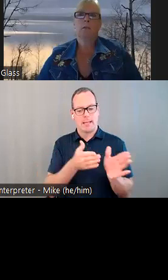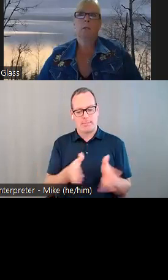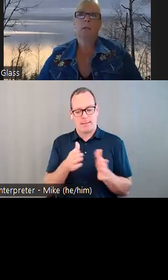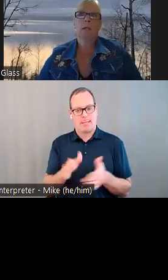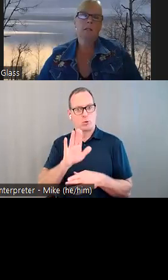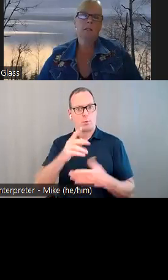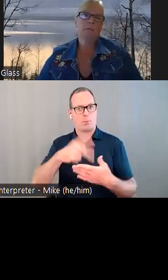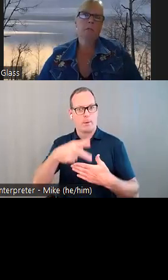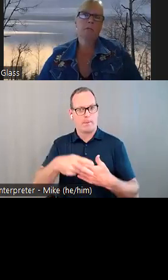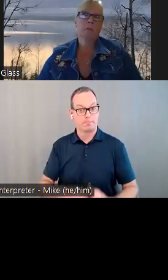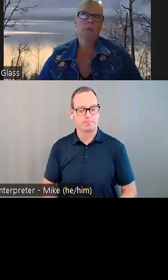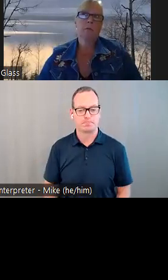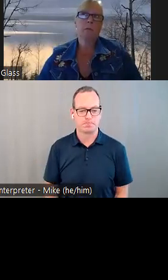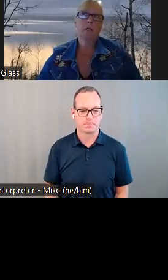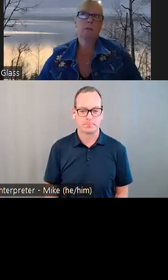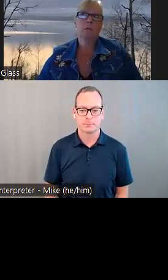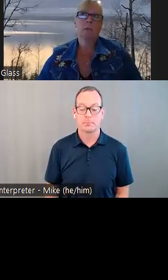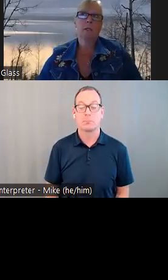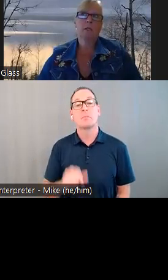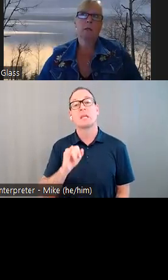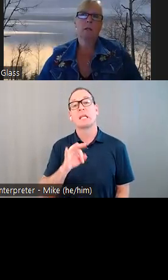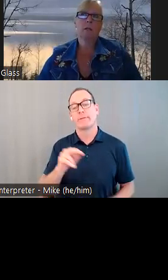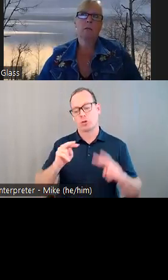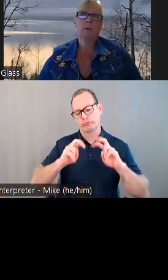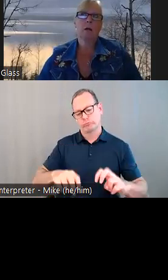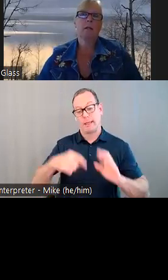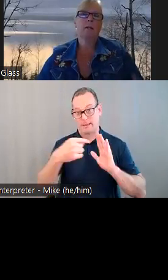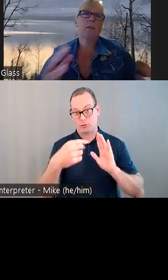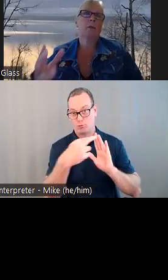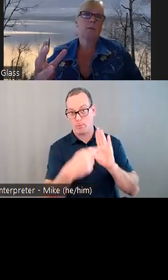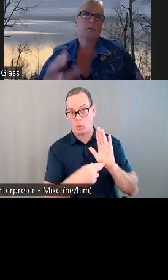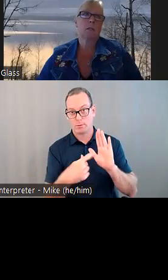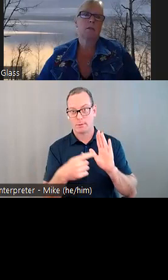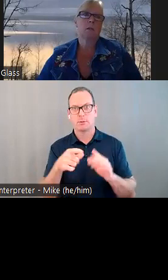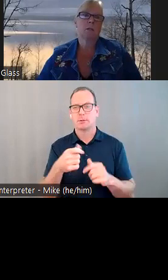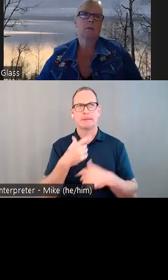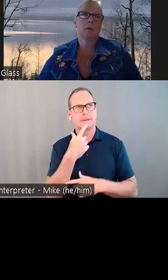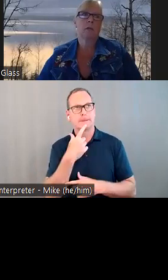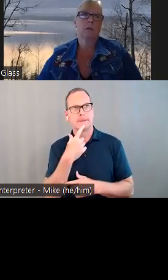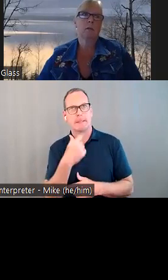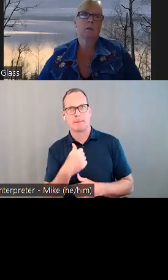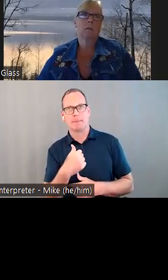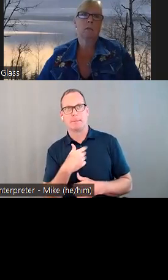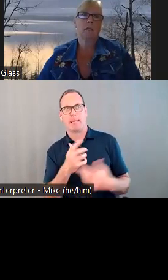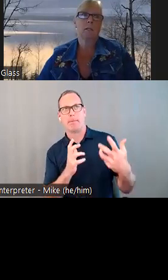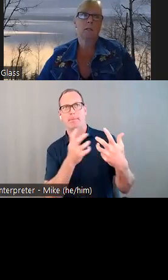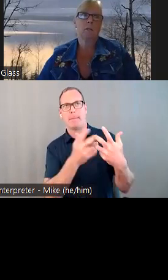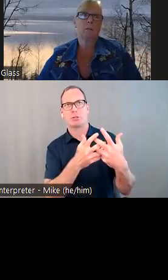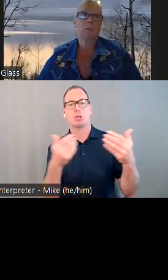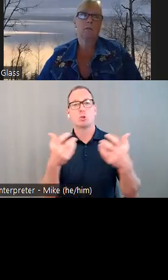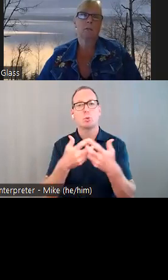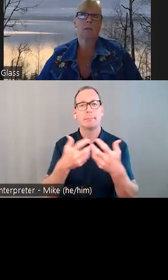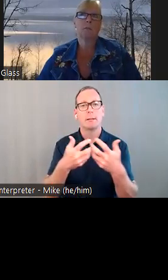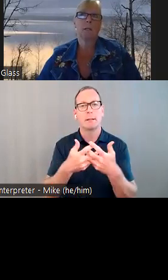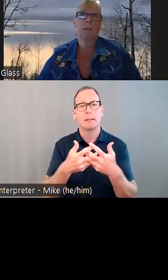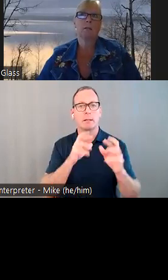If you want to make an estimate from this report, if you're meeting the suitability target or not, even though it is recorded in the DSQ